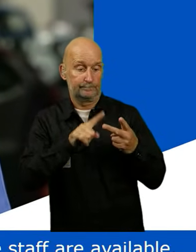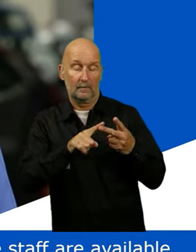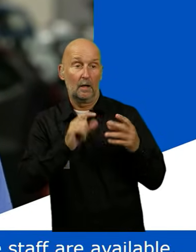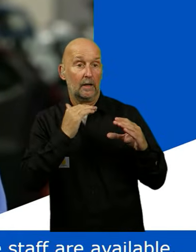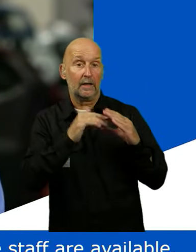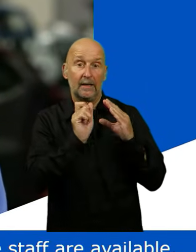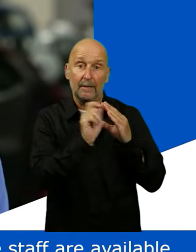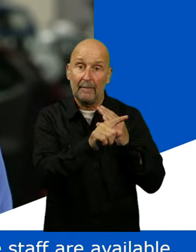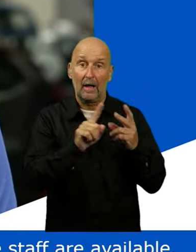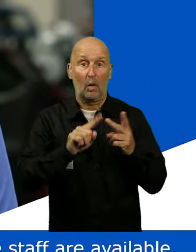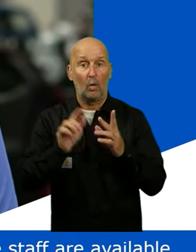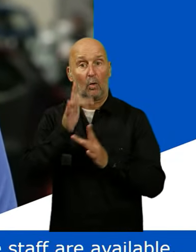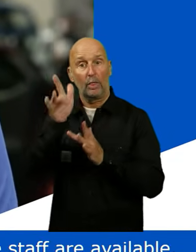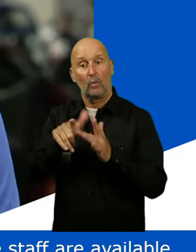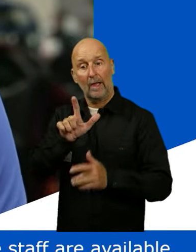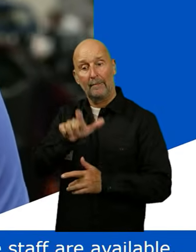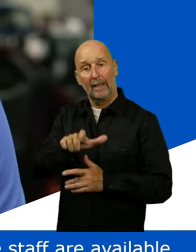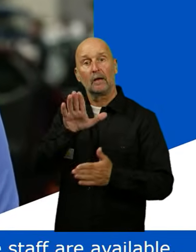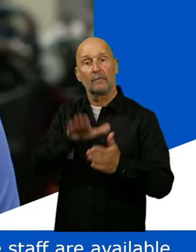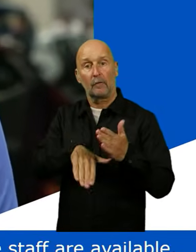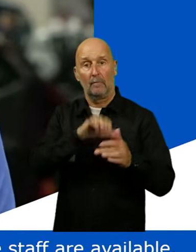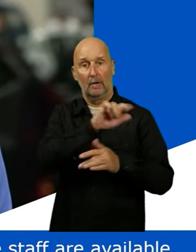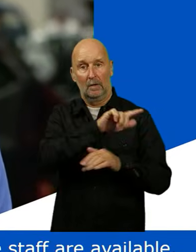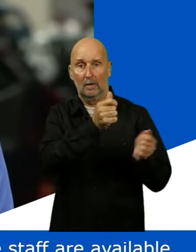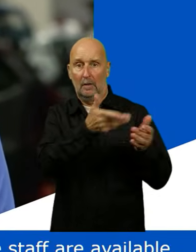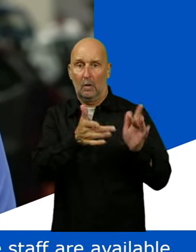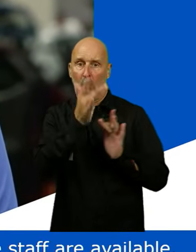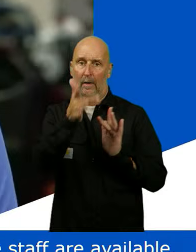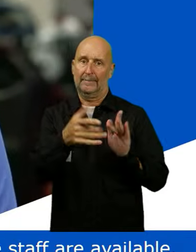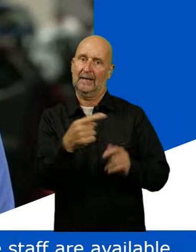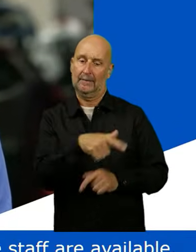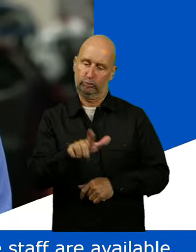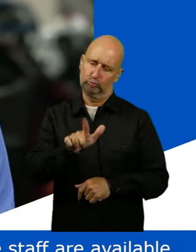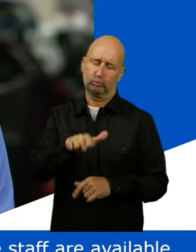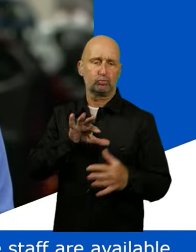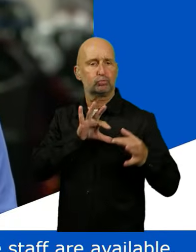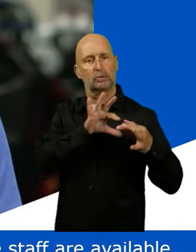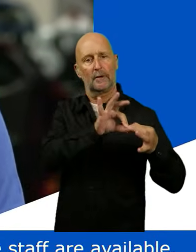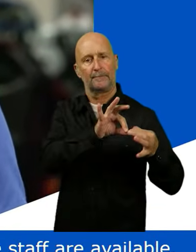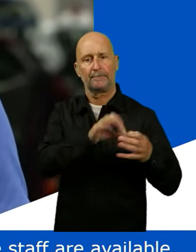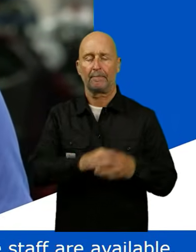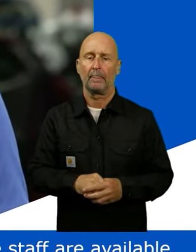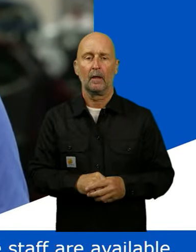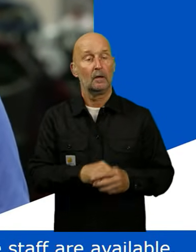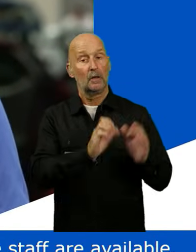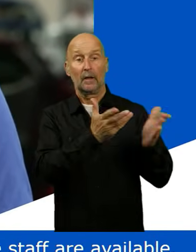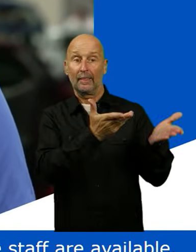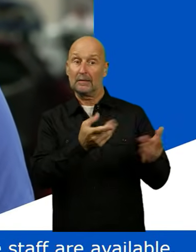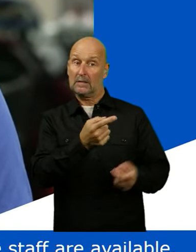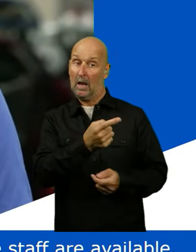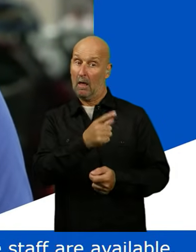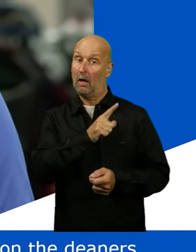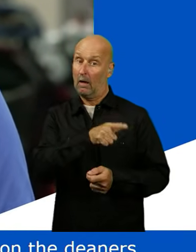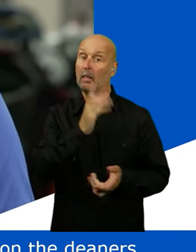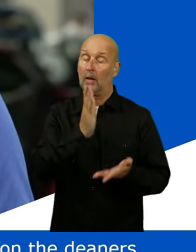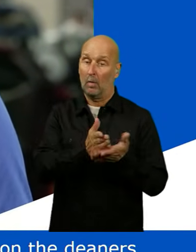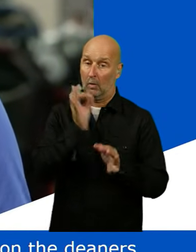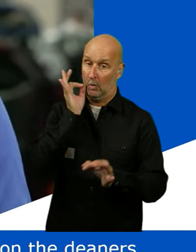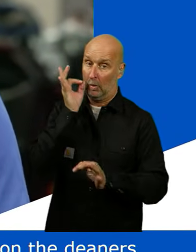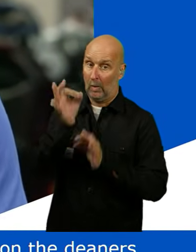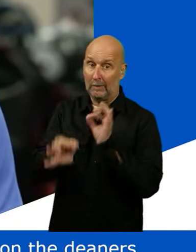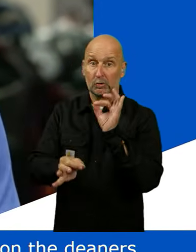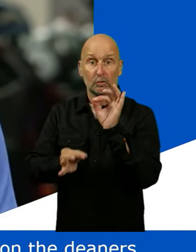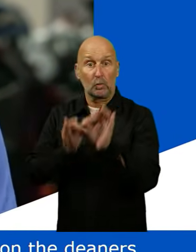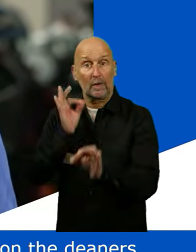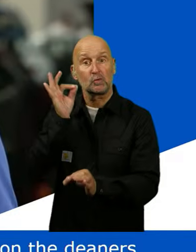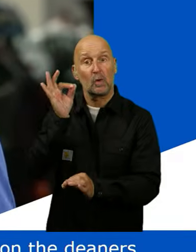email, or perhaps the web link on the manufacturer or the dealer's website as well. The dealer will ask them, as I said, a number of questions that